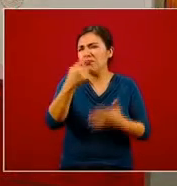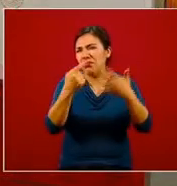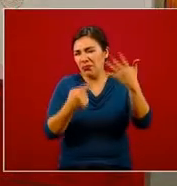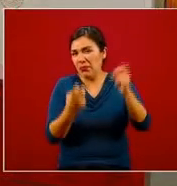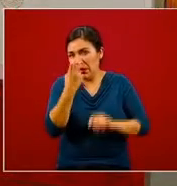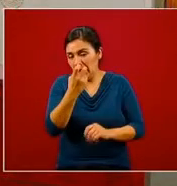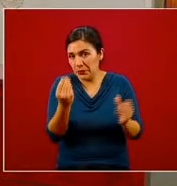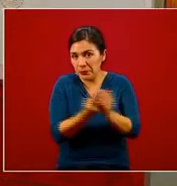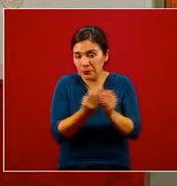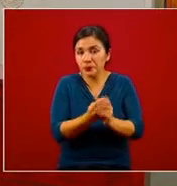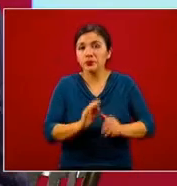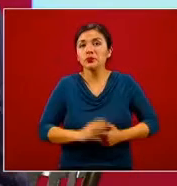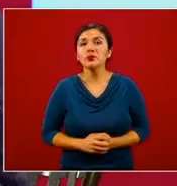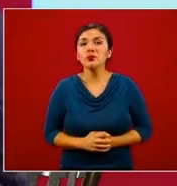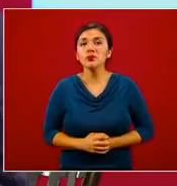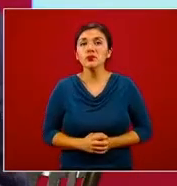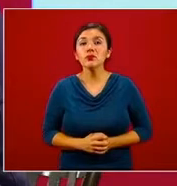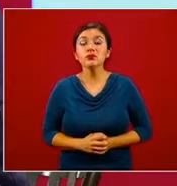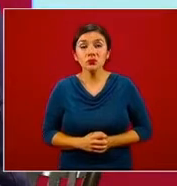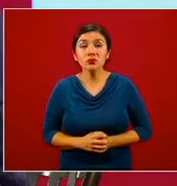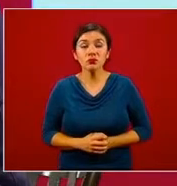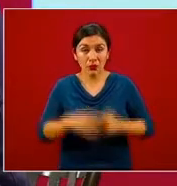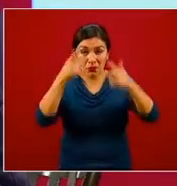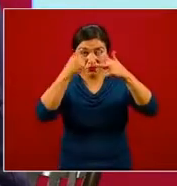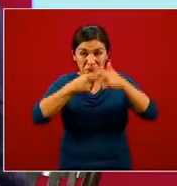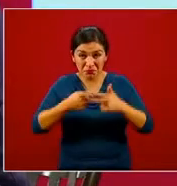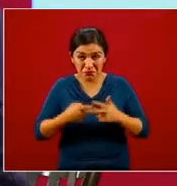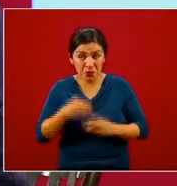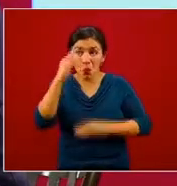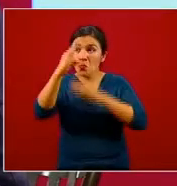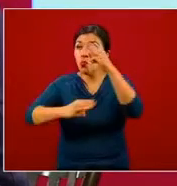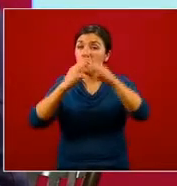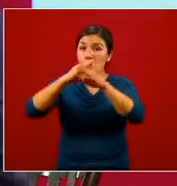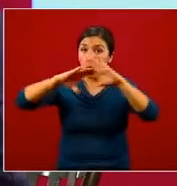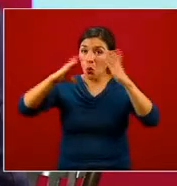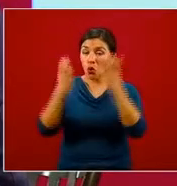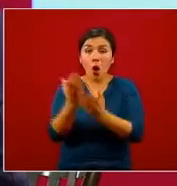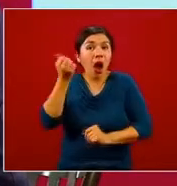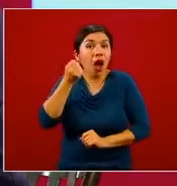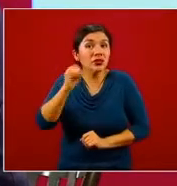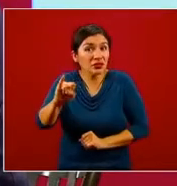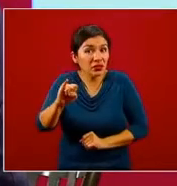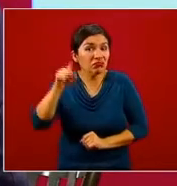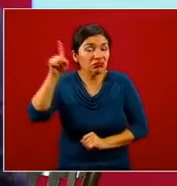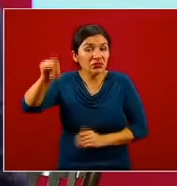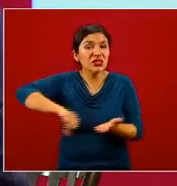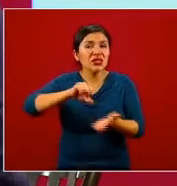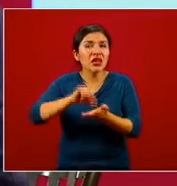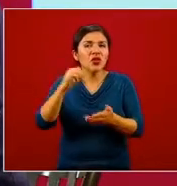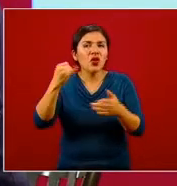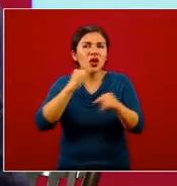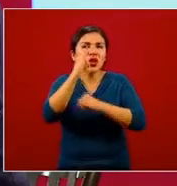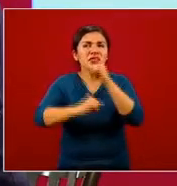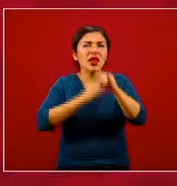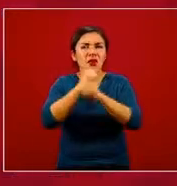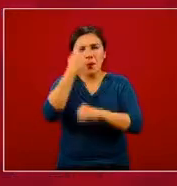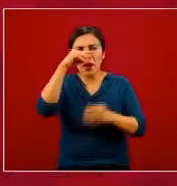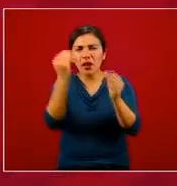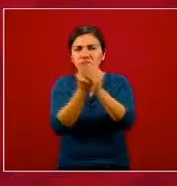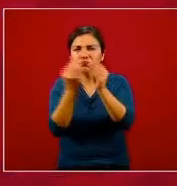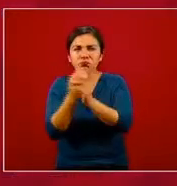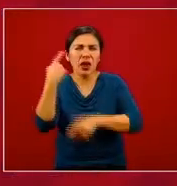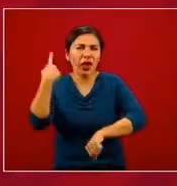that? Because we can't distinguish between the two, and we'll look at that a little more when we talk about pneumonia and atypical respiratory